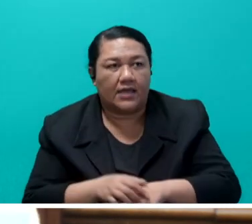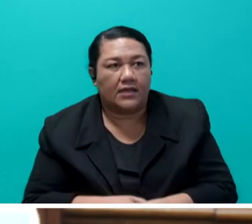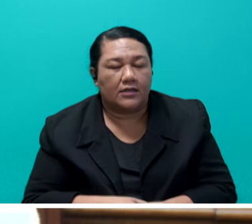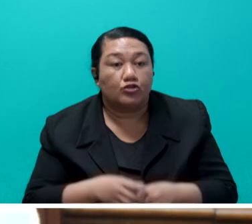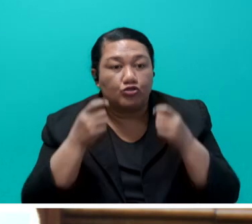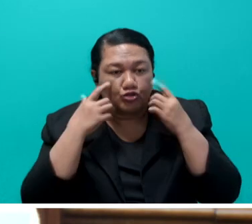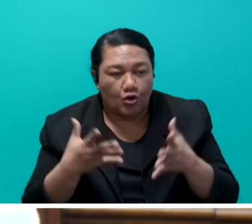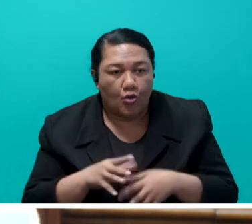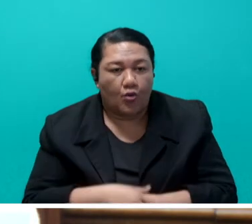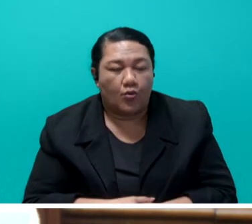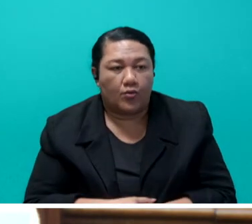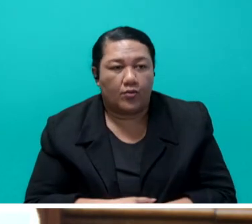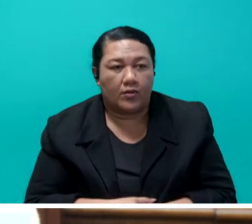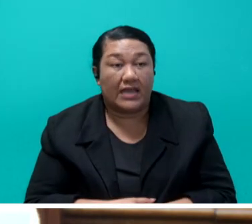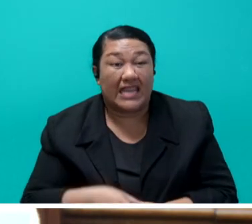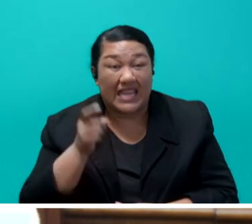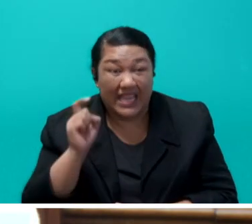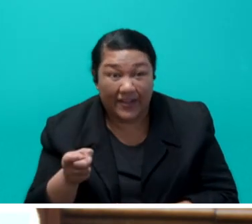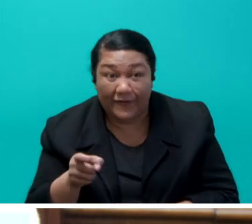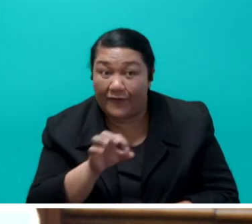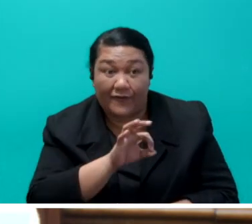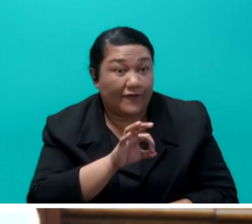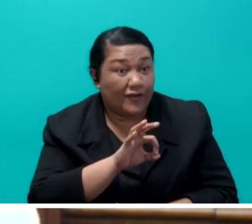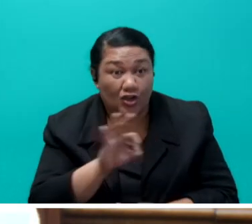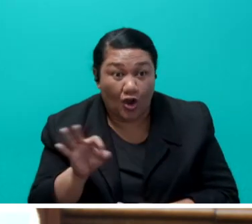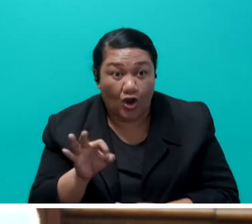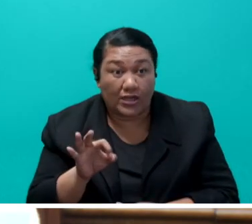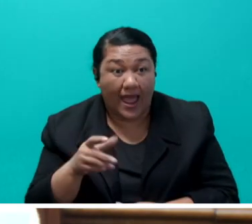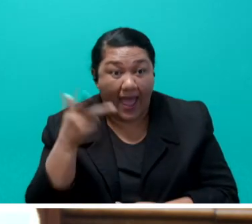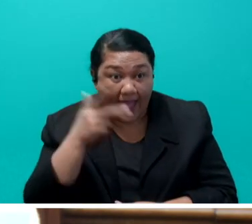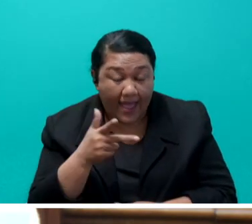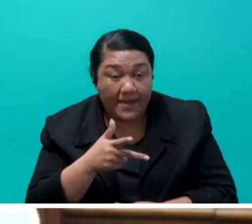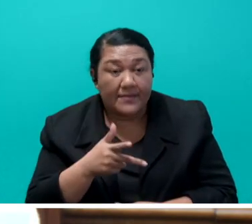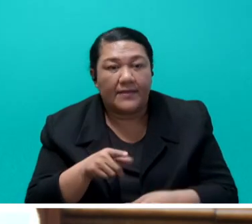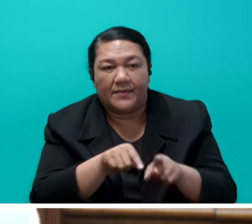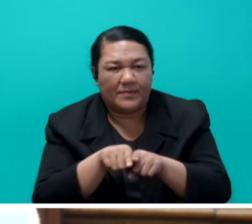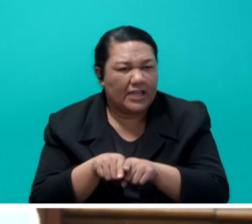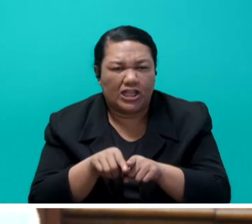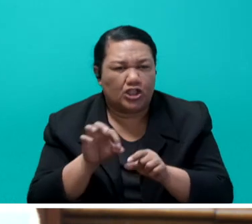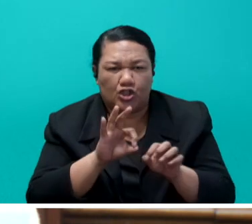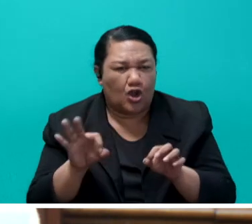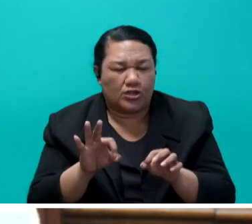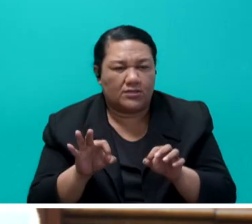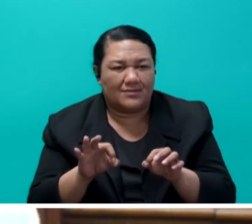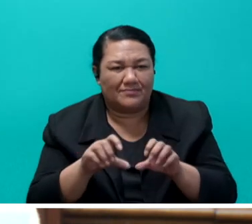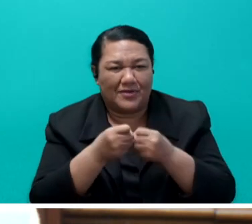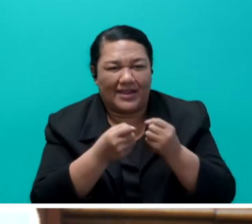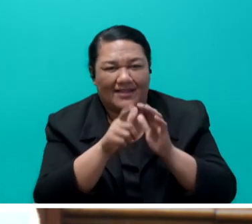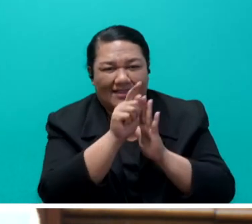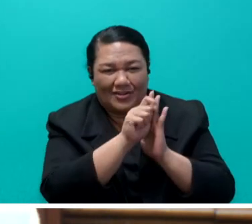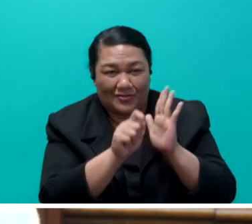not breach the treaty. He also highlighted that tritium occurs naturally in the